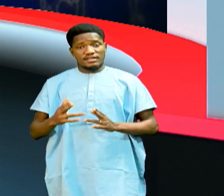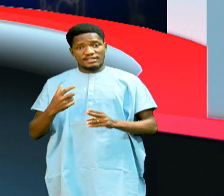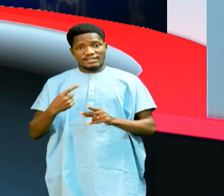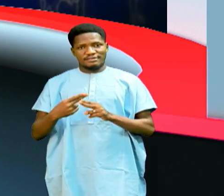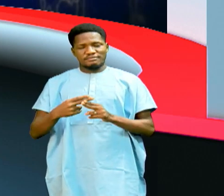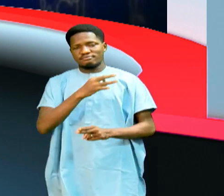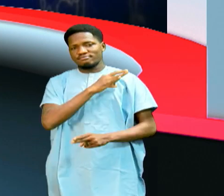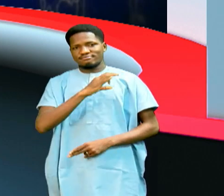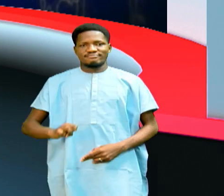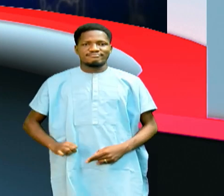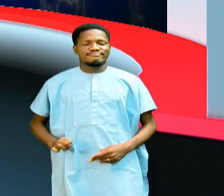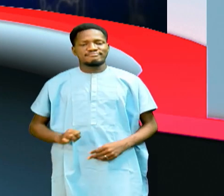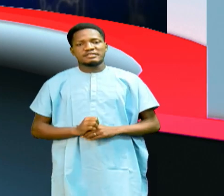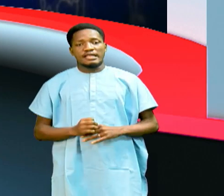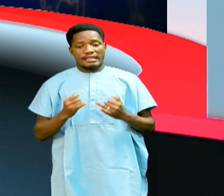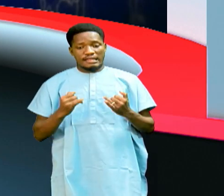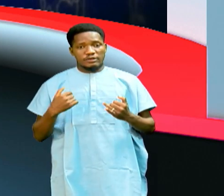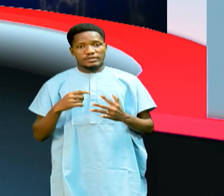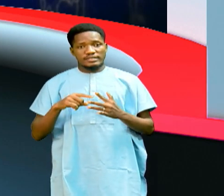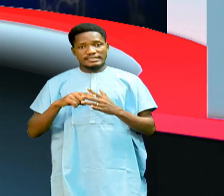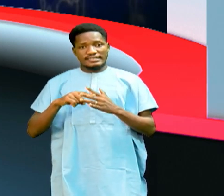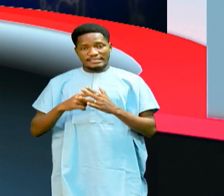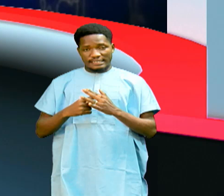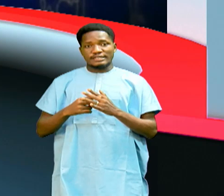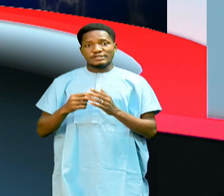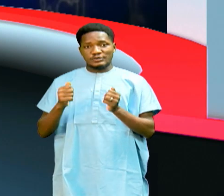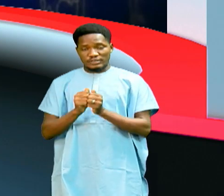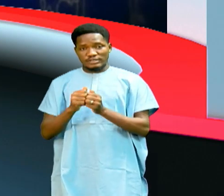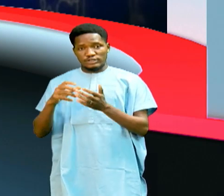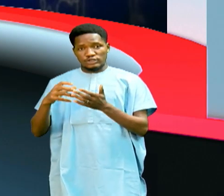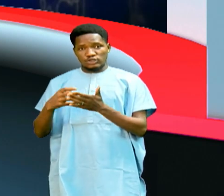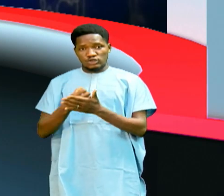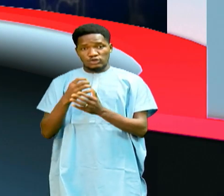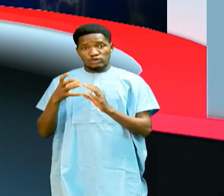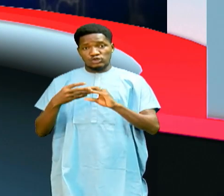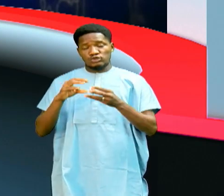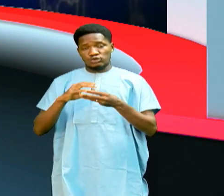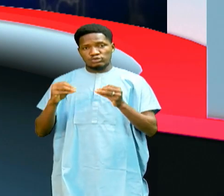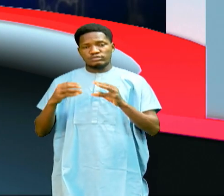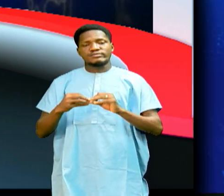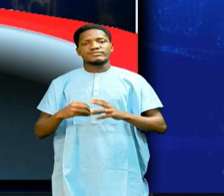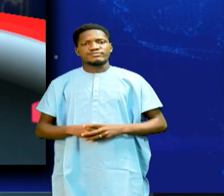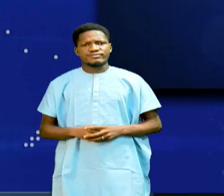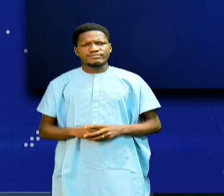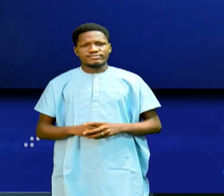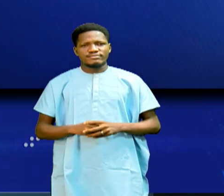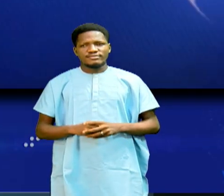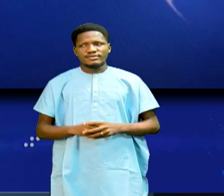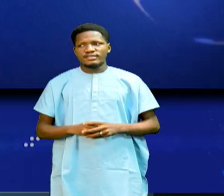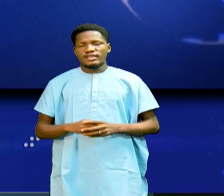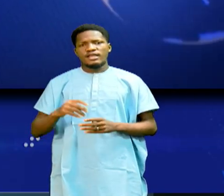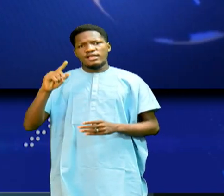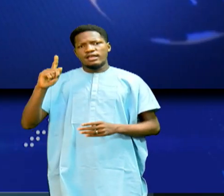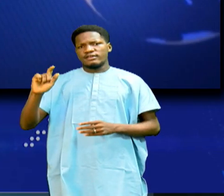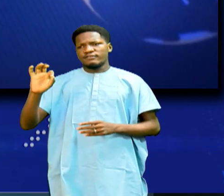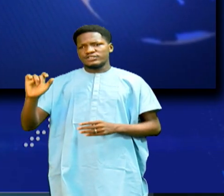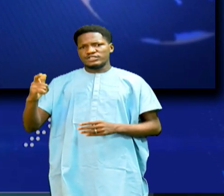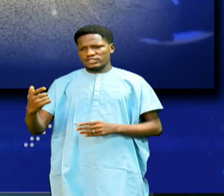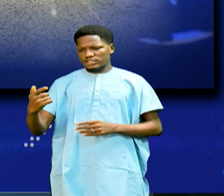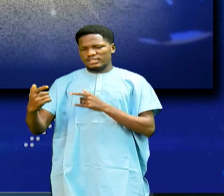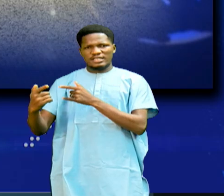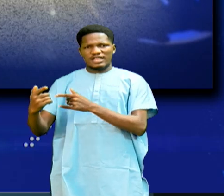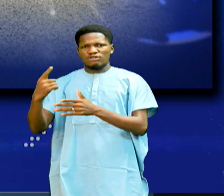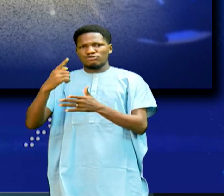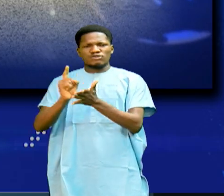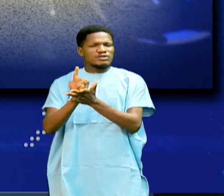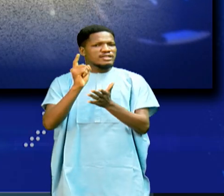interpreter. We begin with the trending stories. Federal government condemns the ill treatment of the Super Eagles in